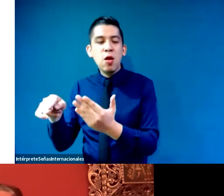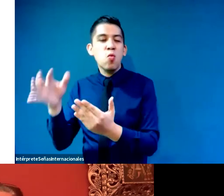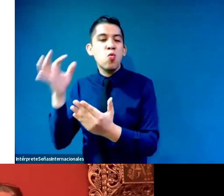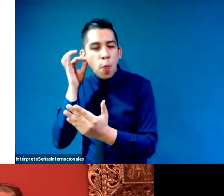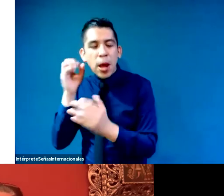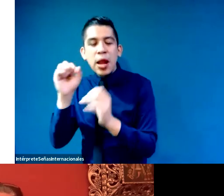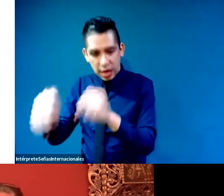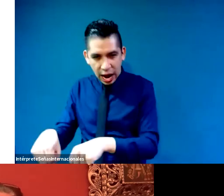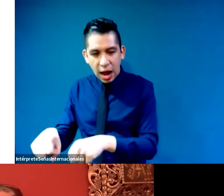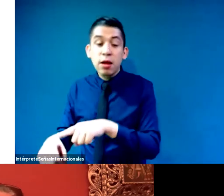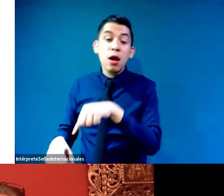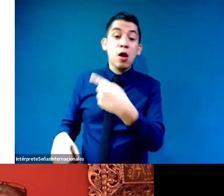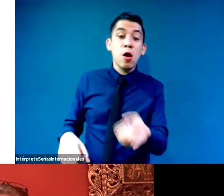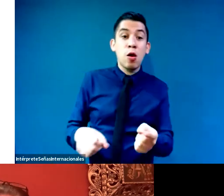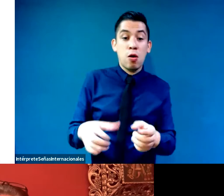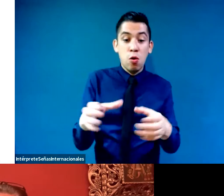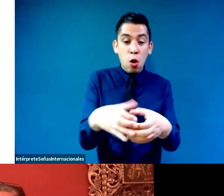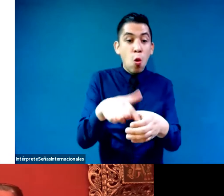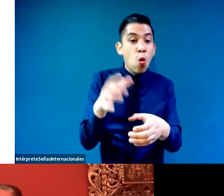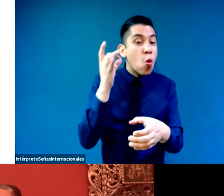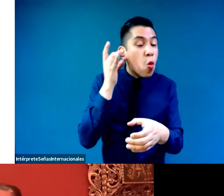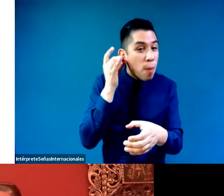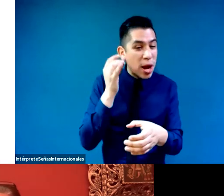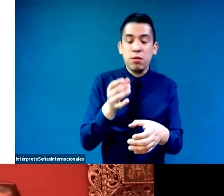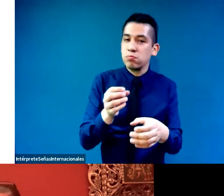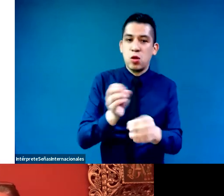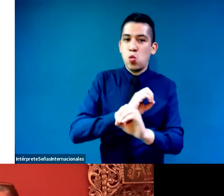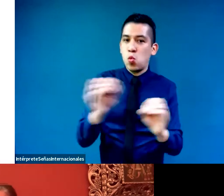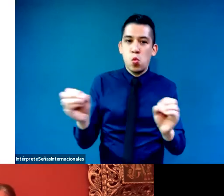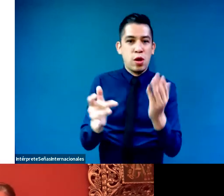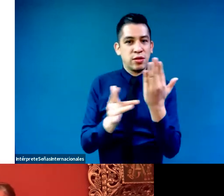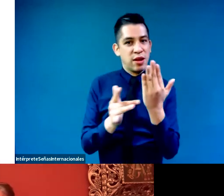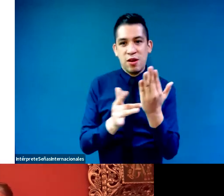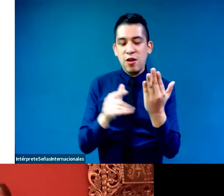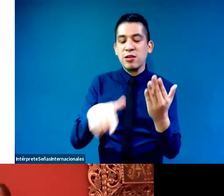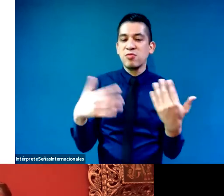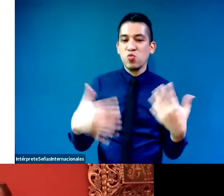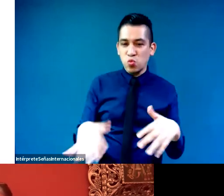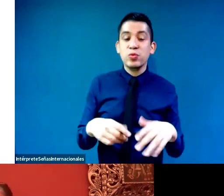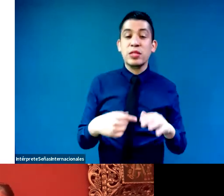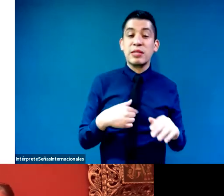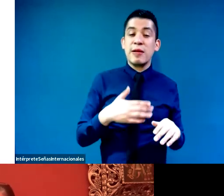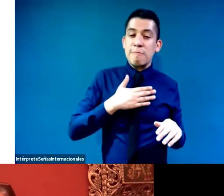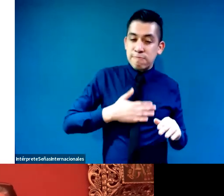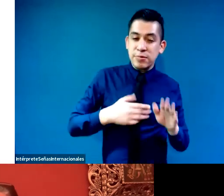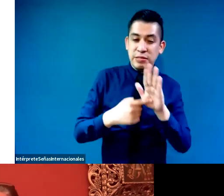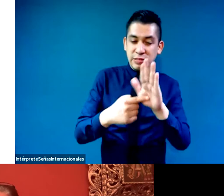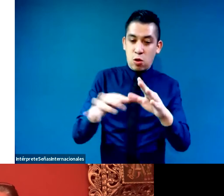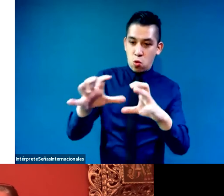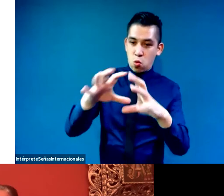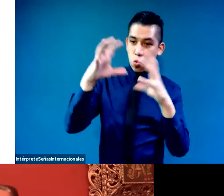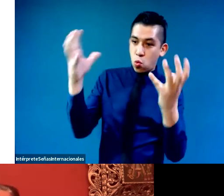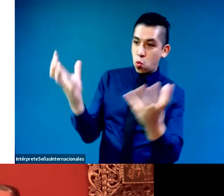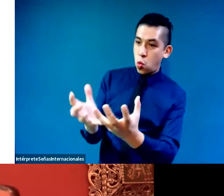the post-pandemic world. That is why I would like to congratulate those who have been partners in this action